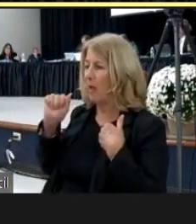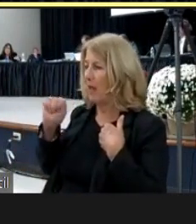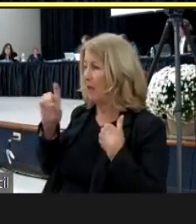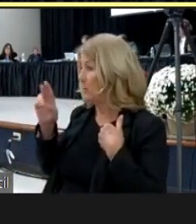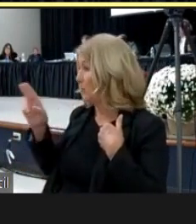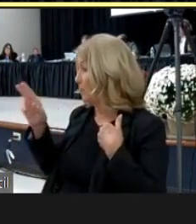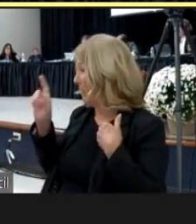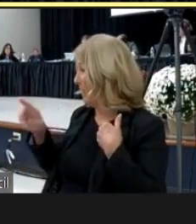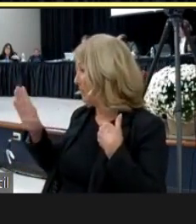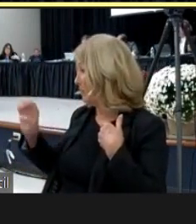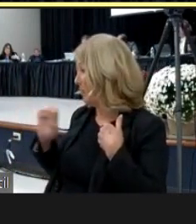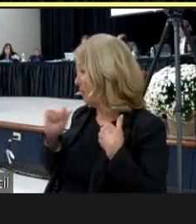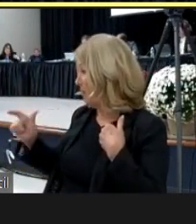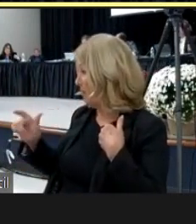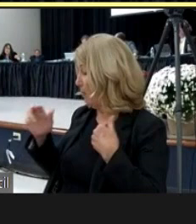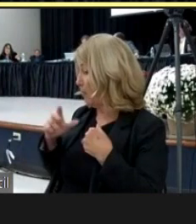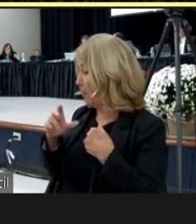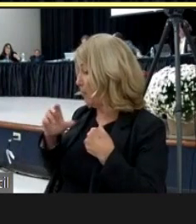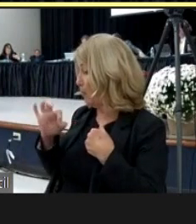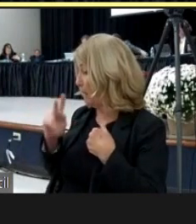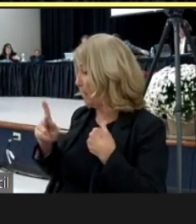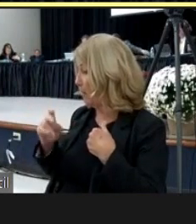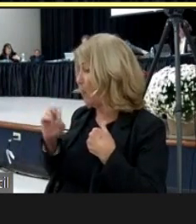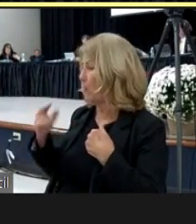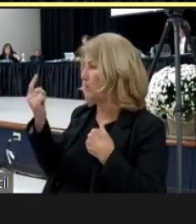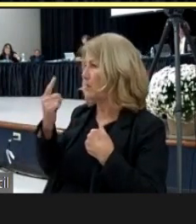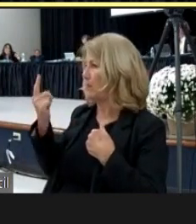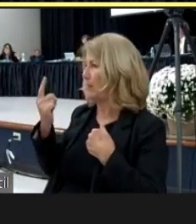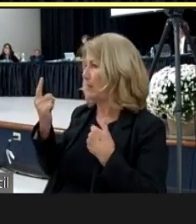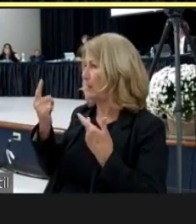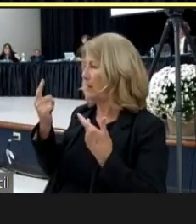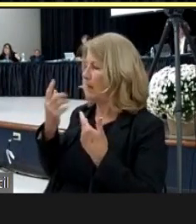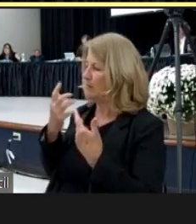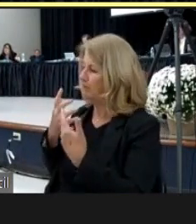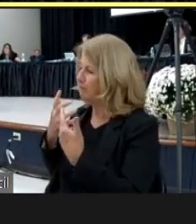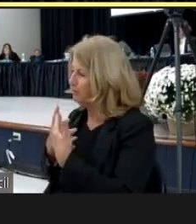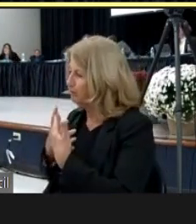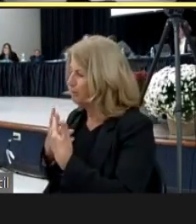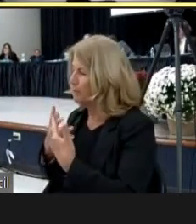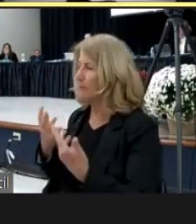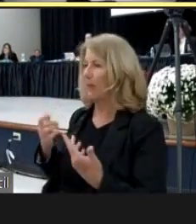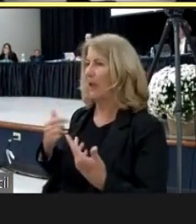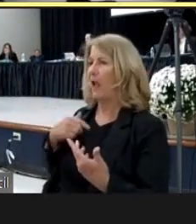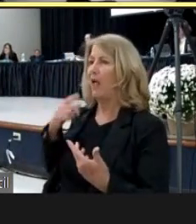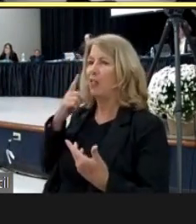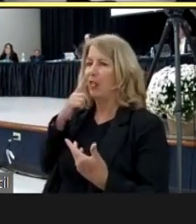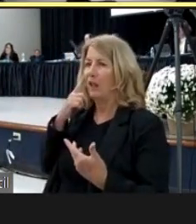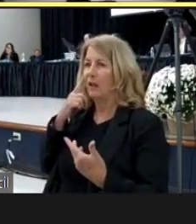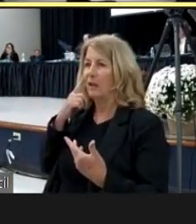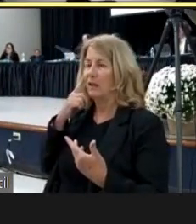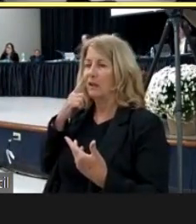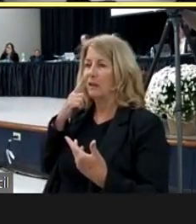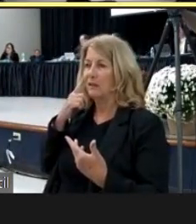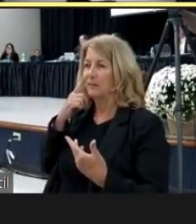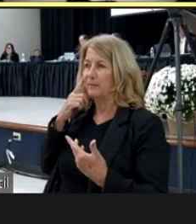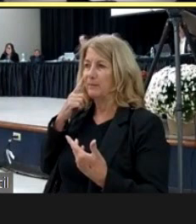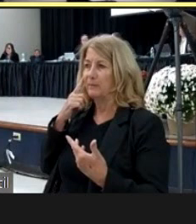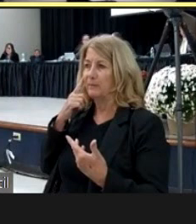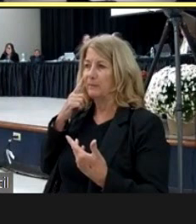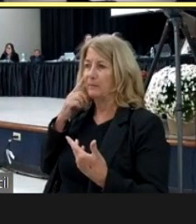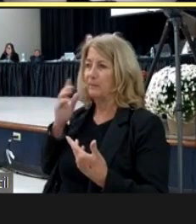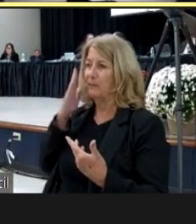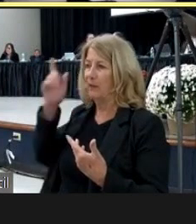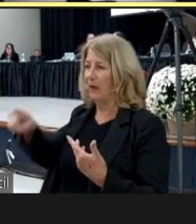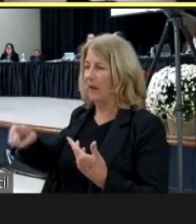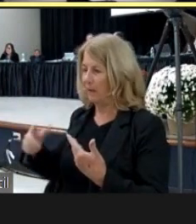brick, or can it be something compatible? Yeah, I think it would be, I think it would have to